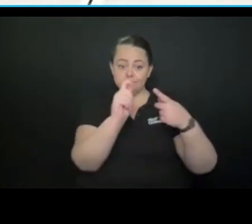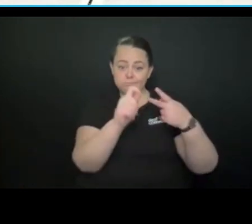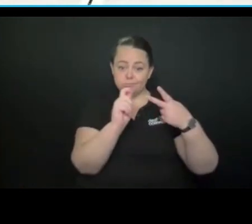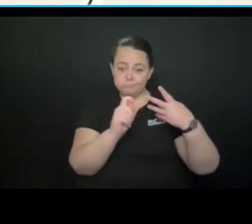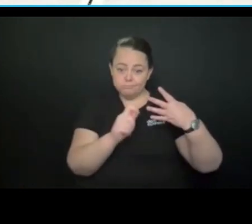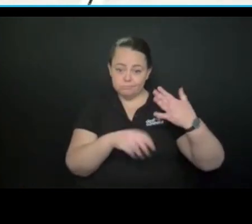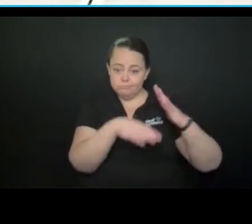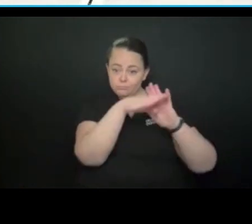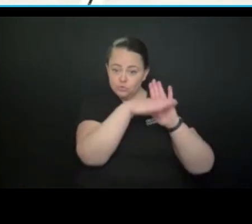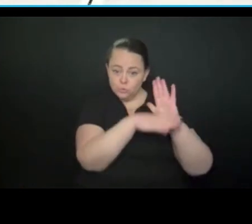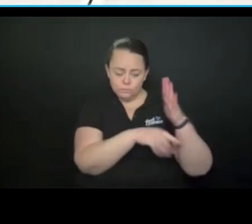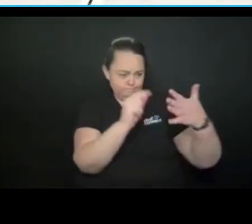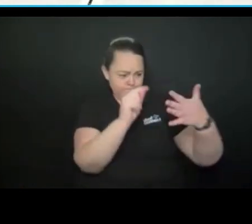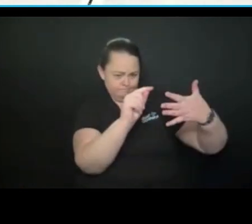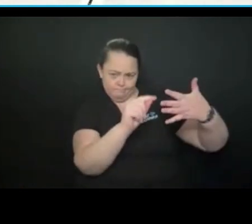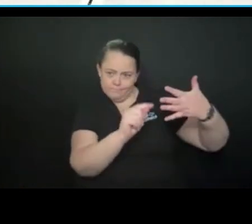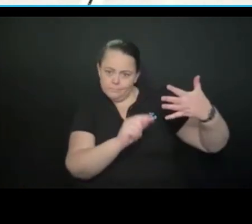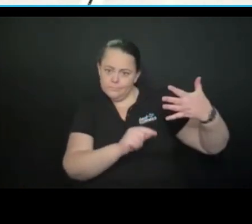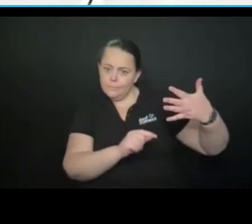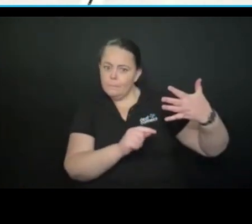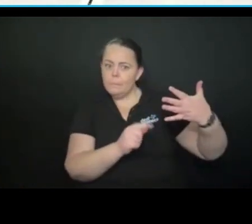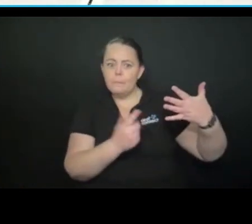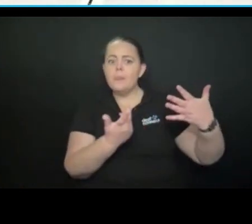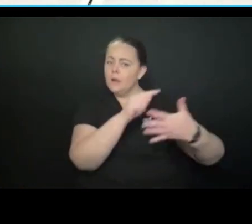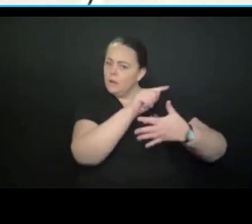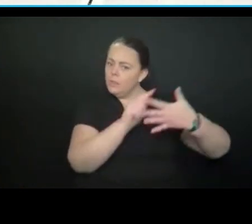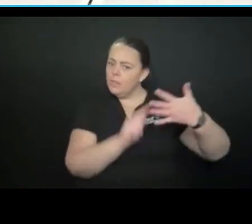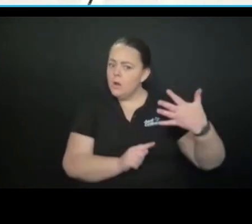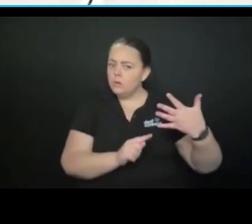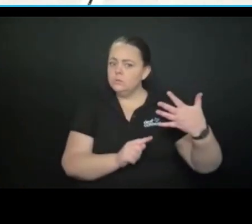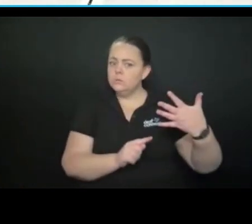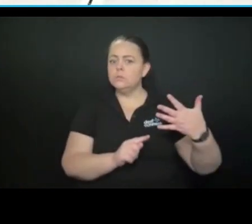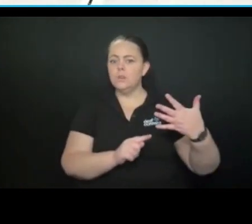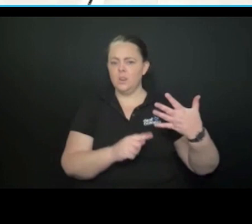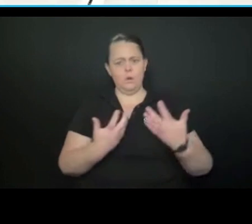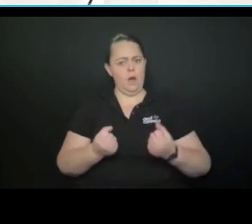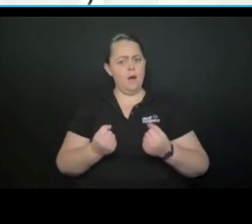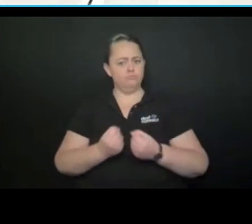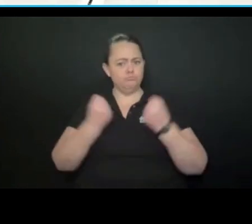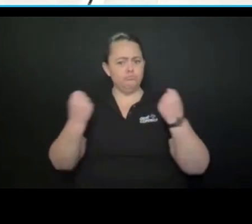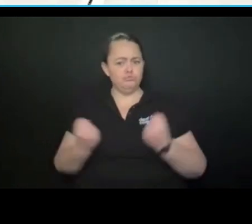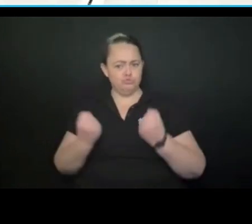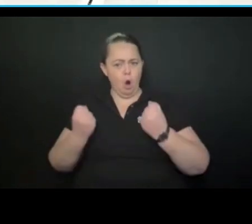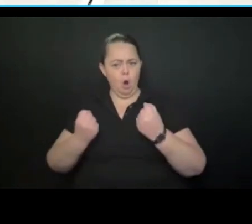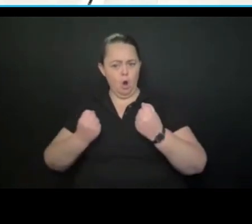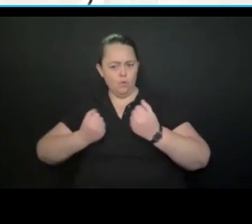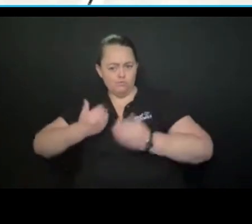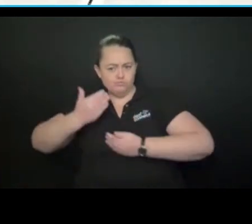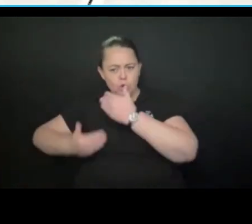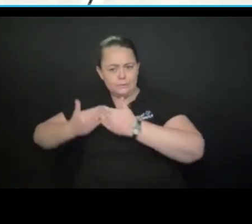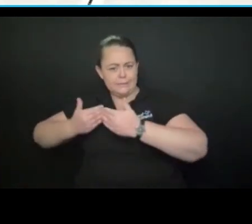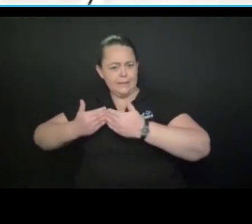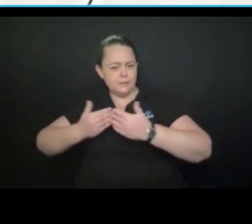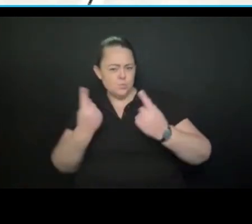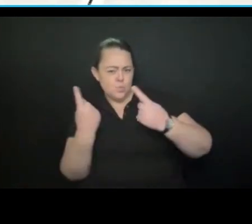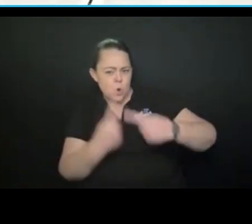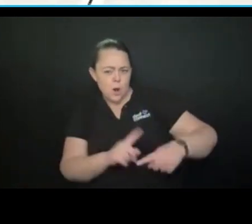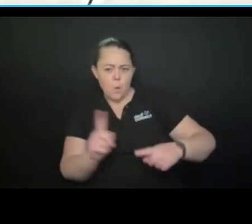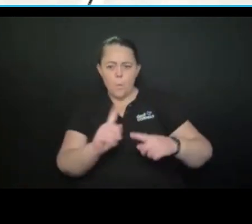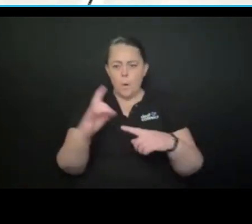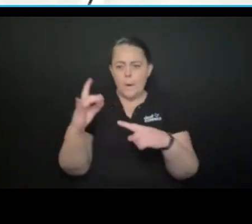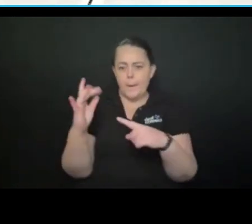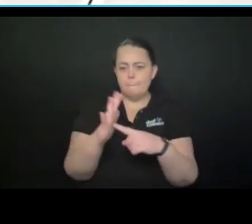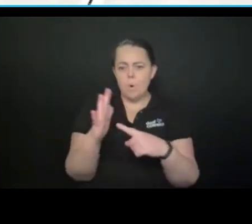part of, and I should take this opportunity to thank everyone who's been involved in this process and co-design